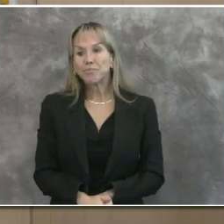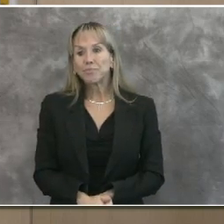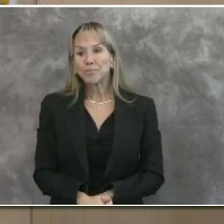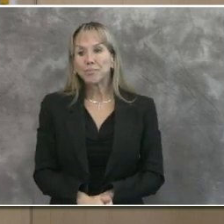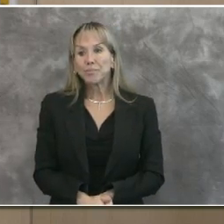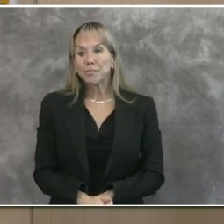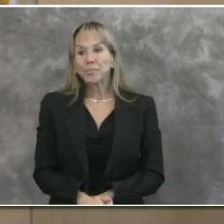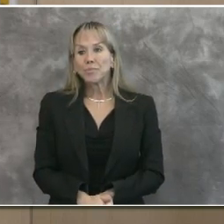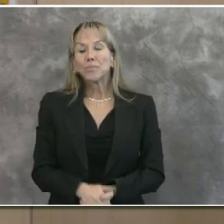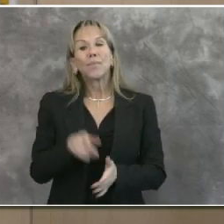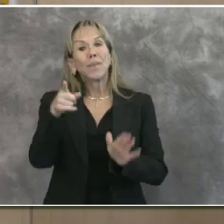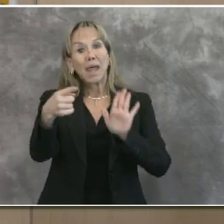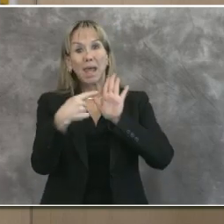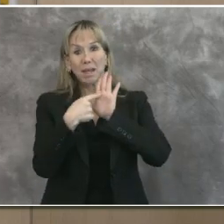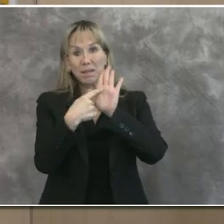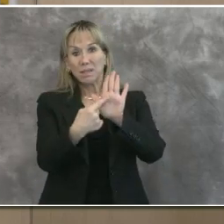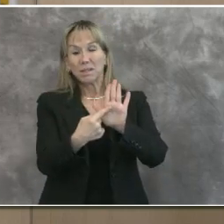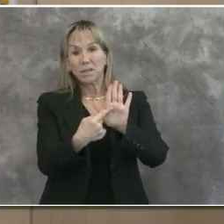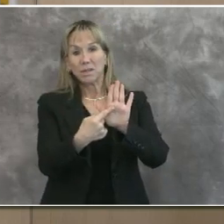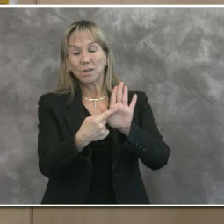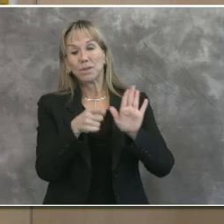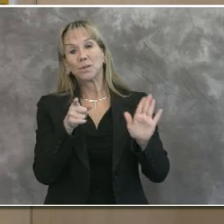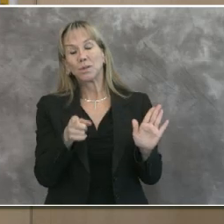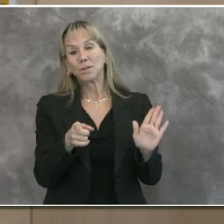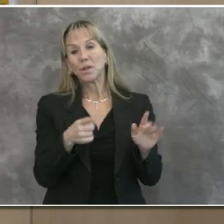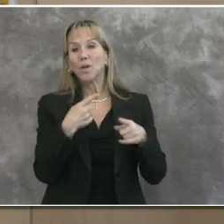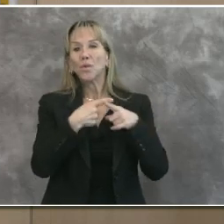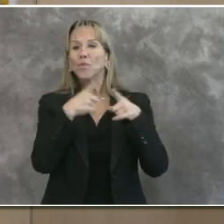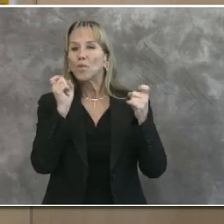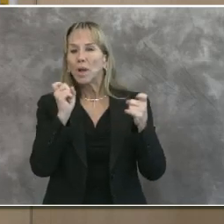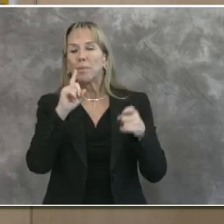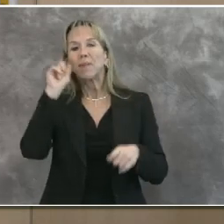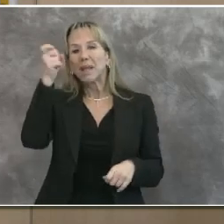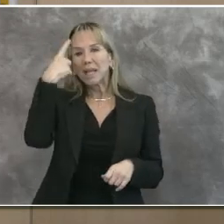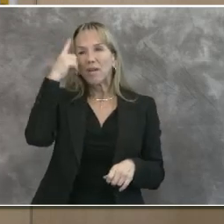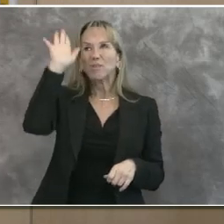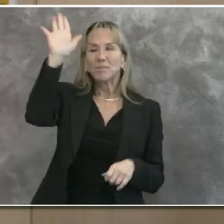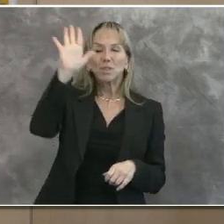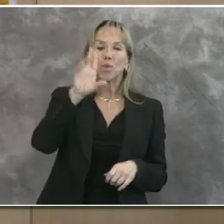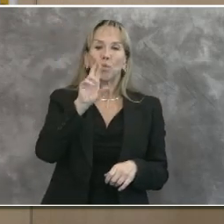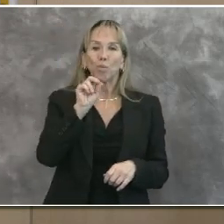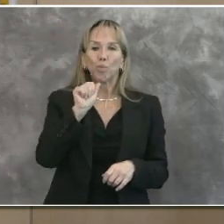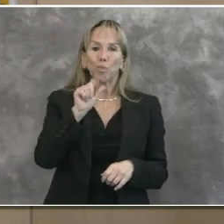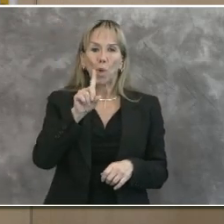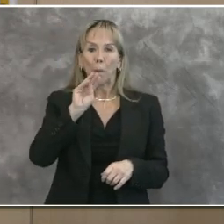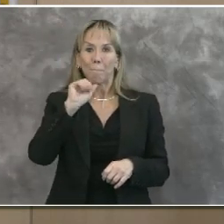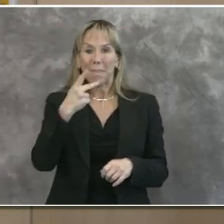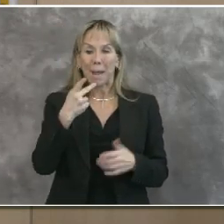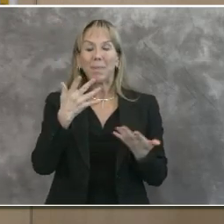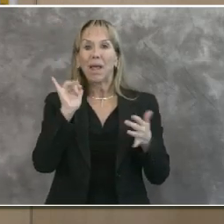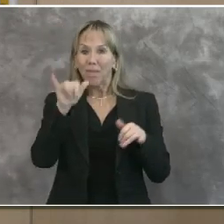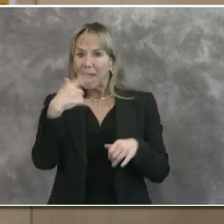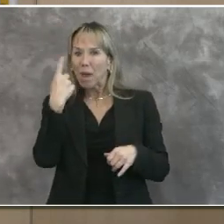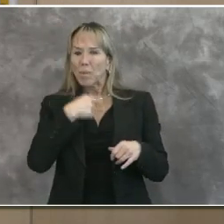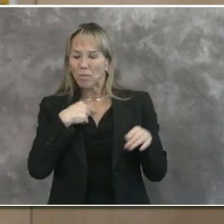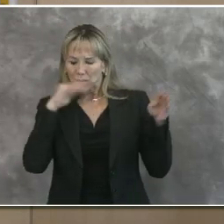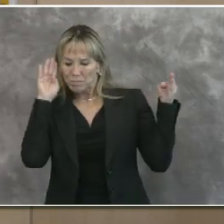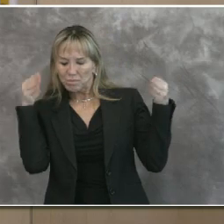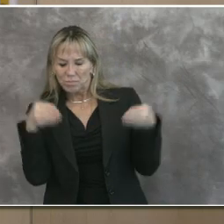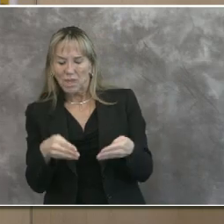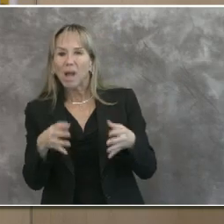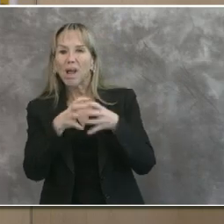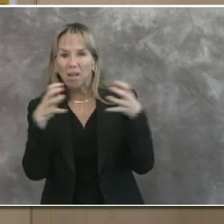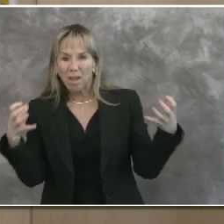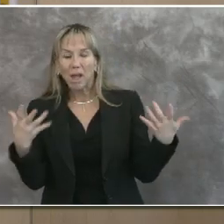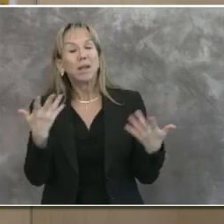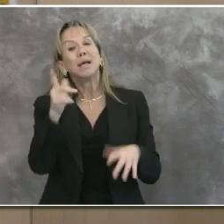And this indicator is, from the governor's roadmap, is one that we are spending a lot of time on. Again,